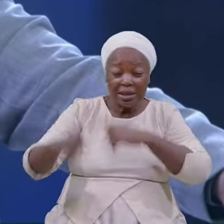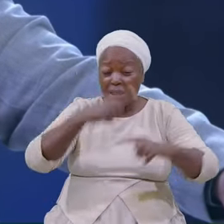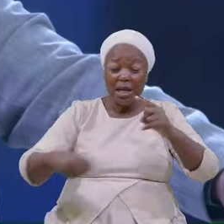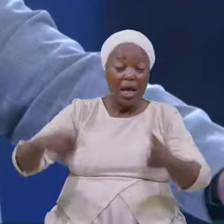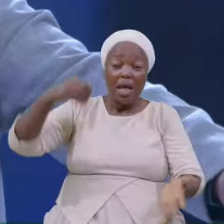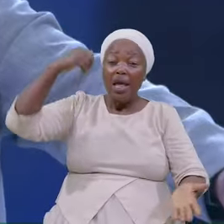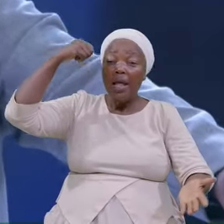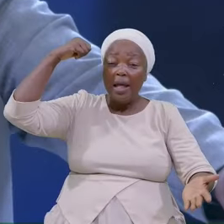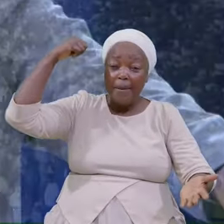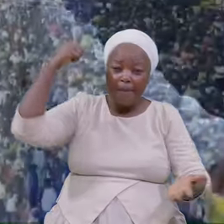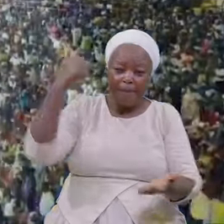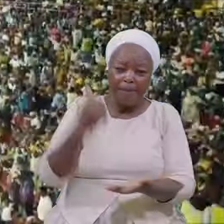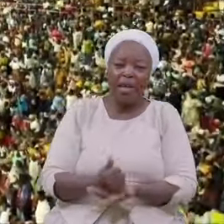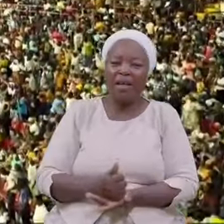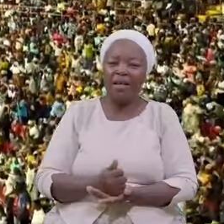Another amen now.